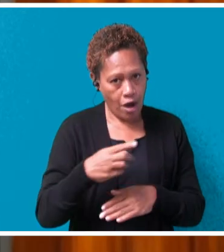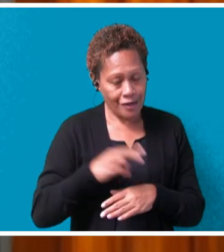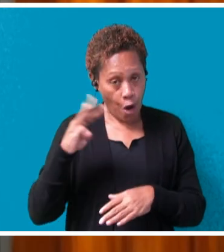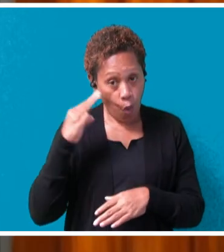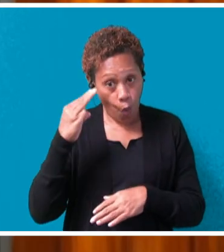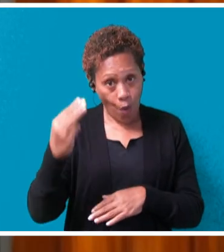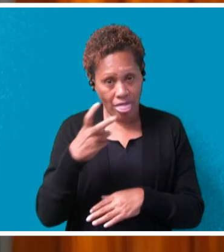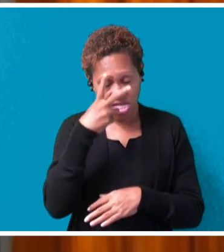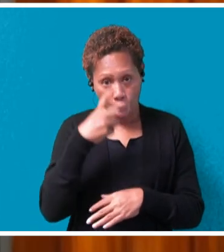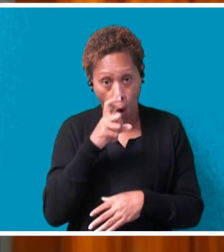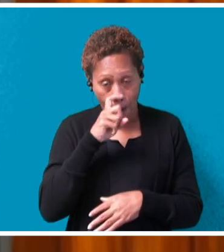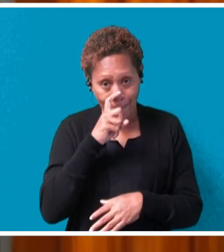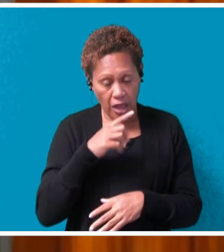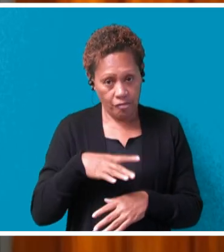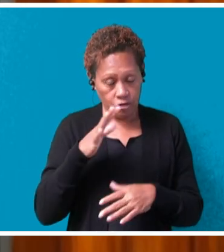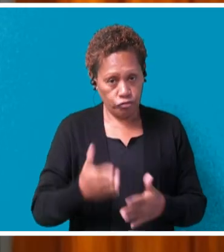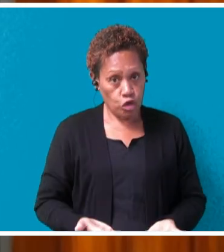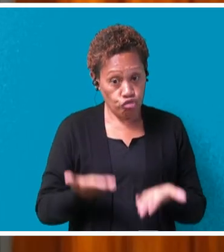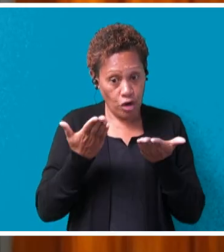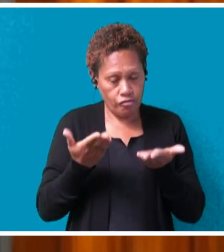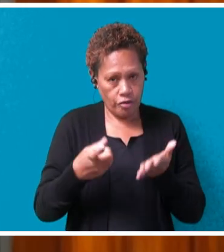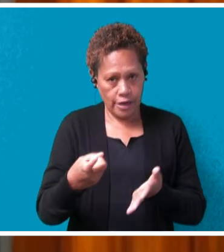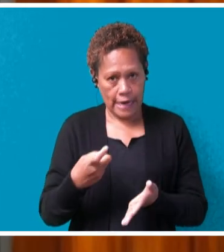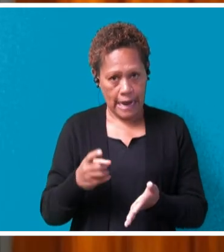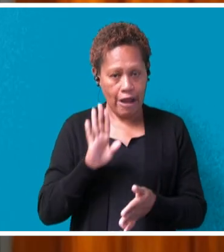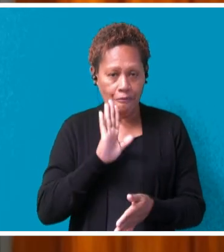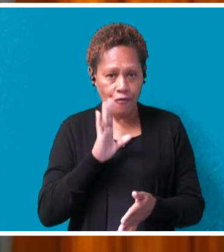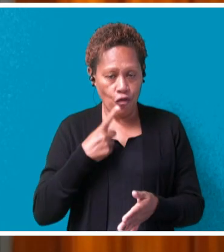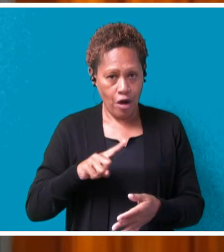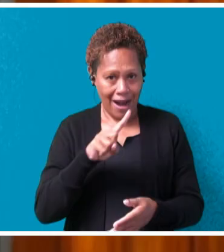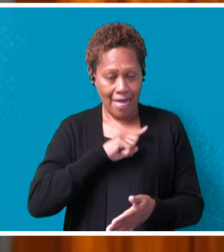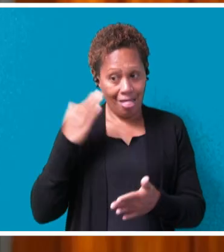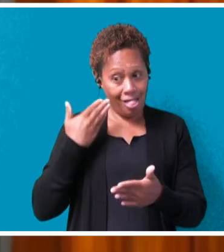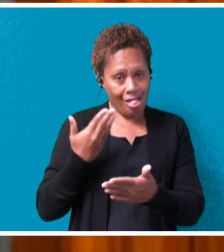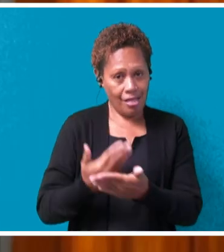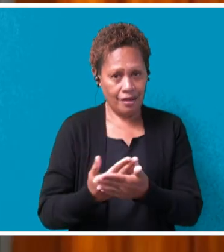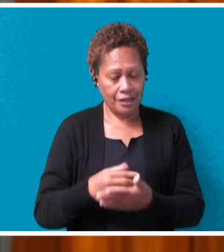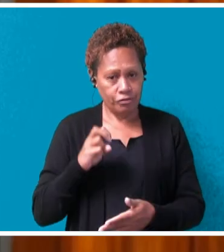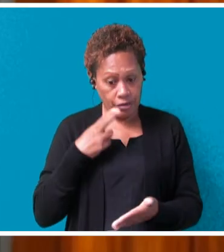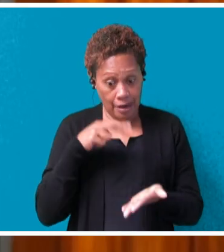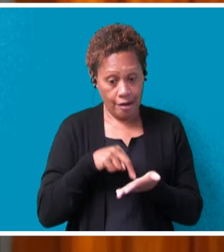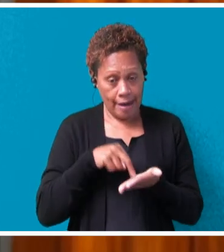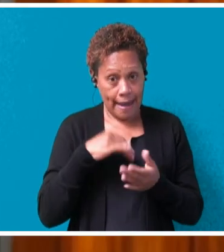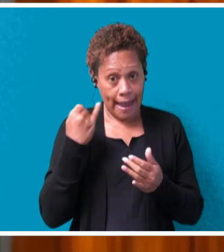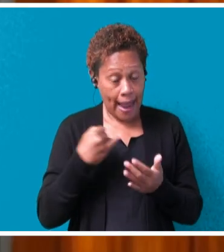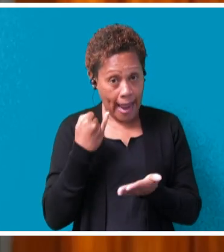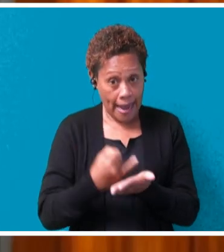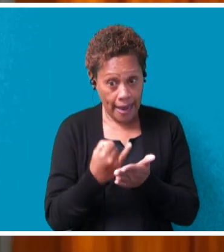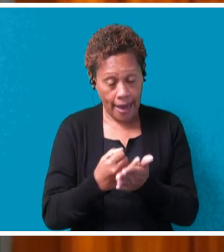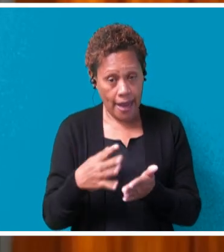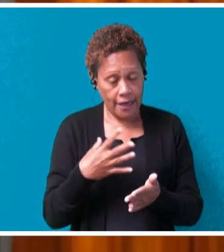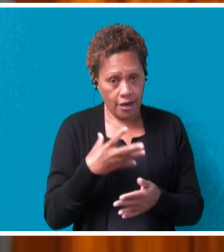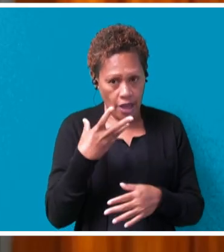elders, and the sacrifices of those who come before us. It recognizes that our identity as a nation is shaped by